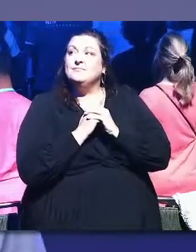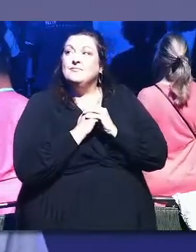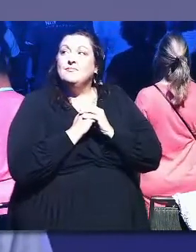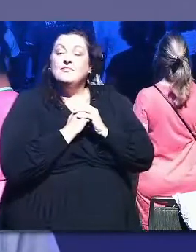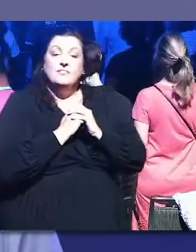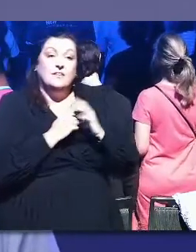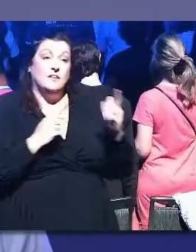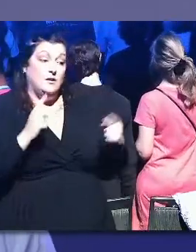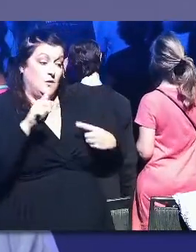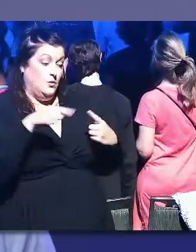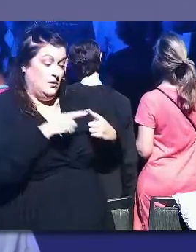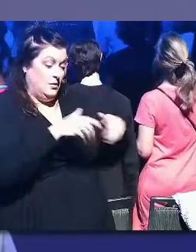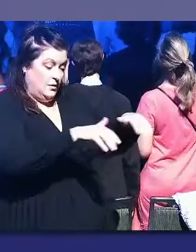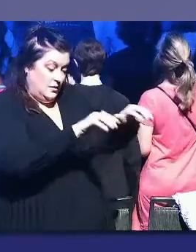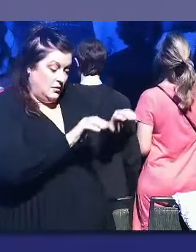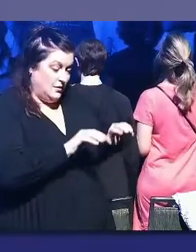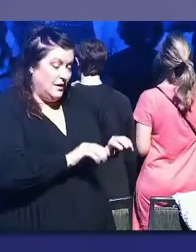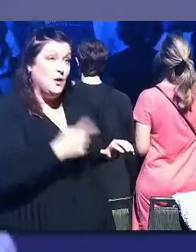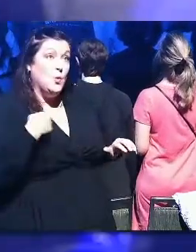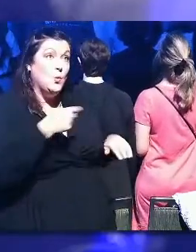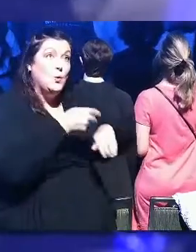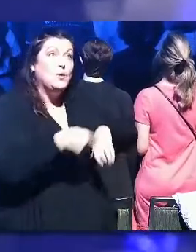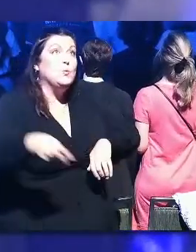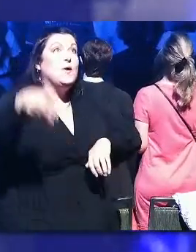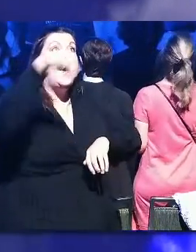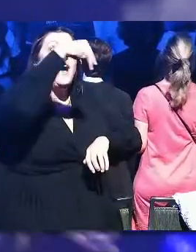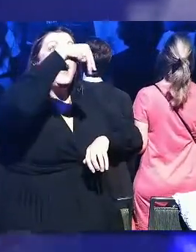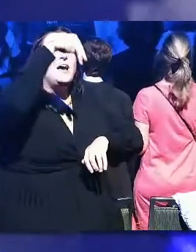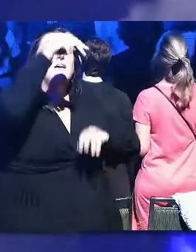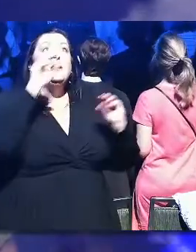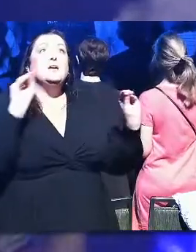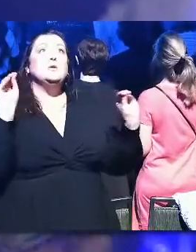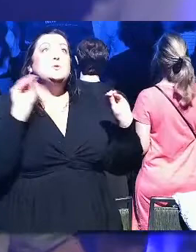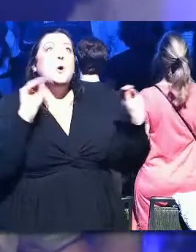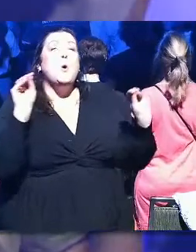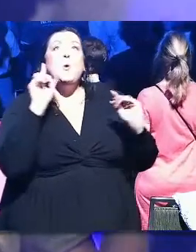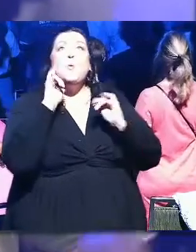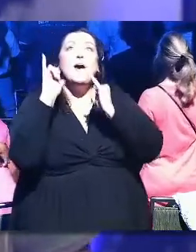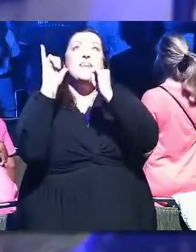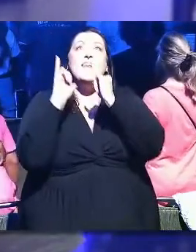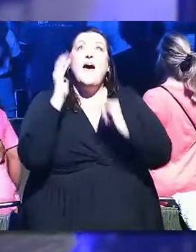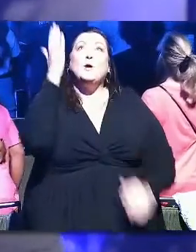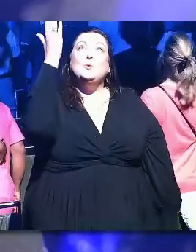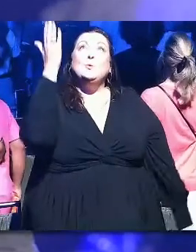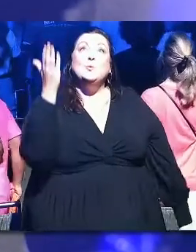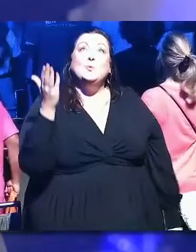out of the ashes we rise. There's no one like you.